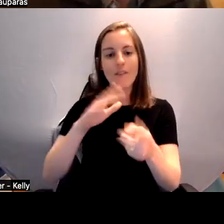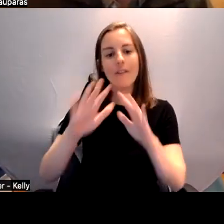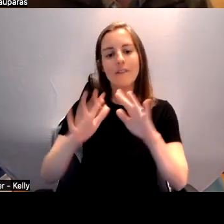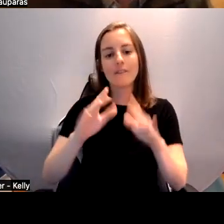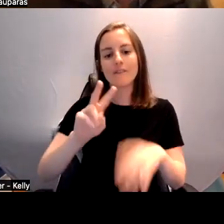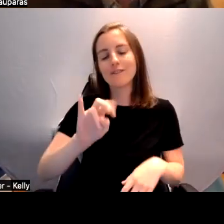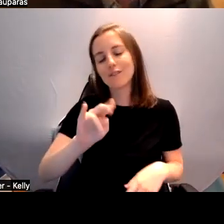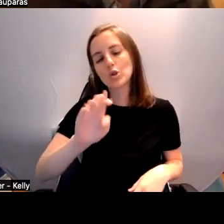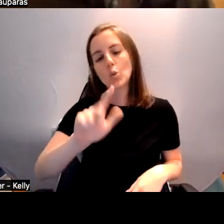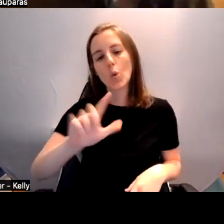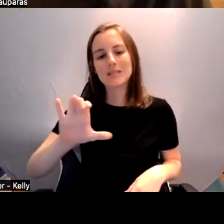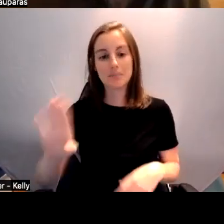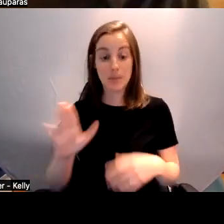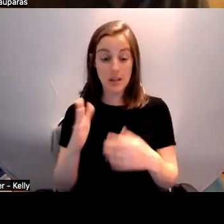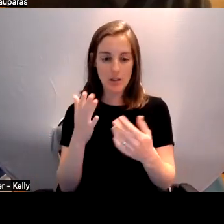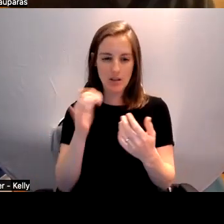other residues.